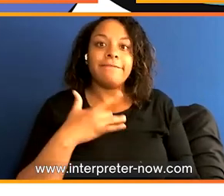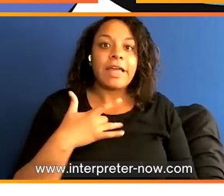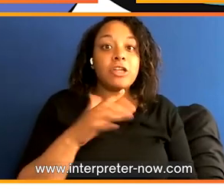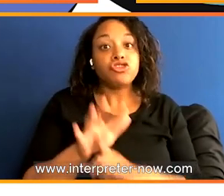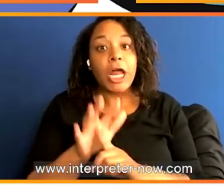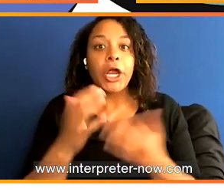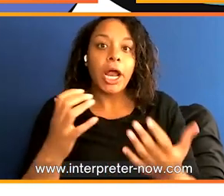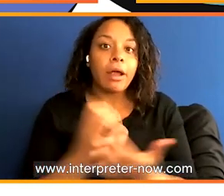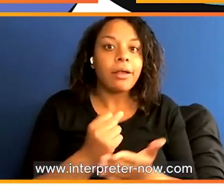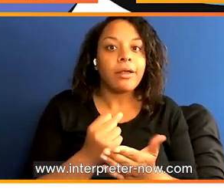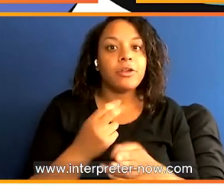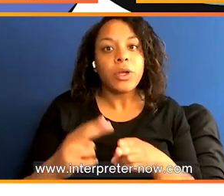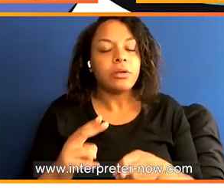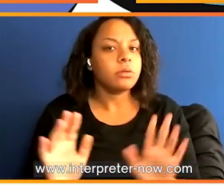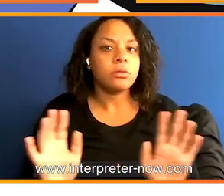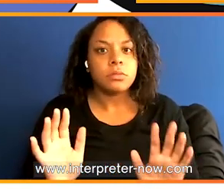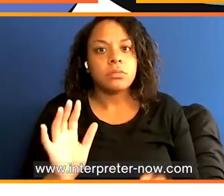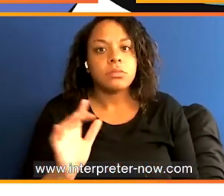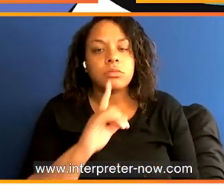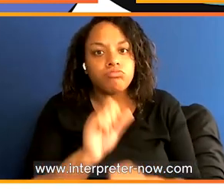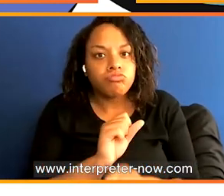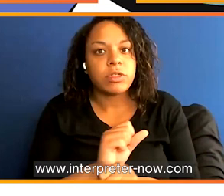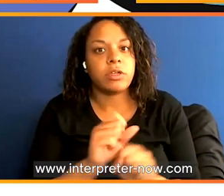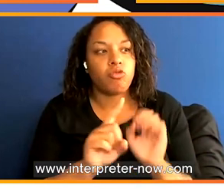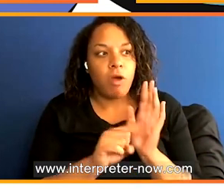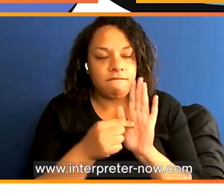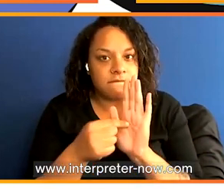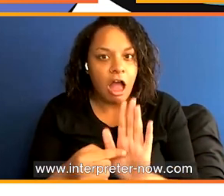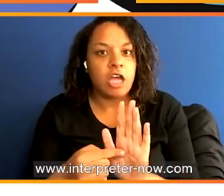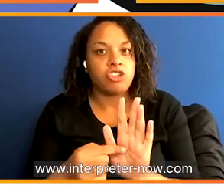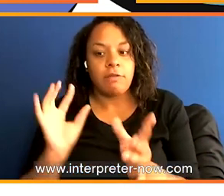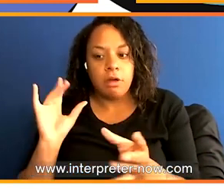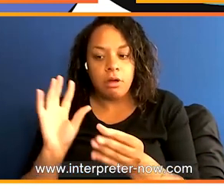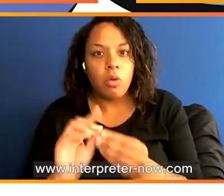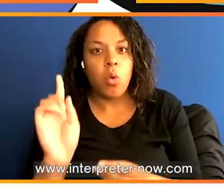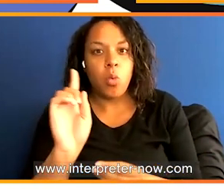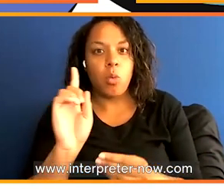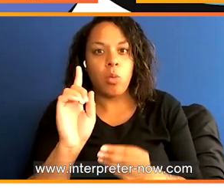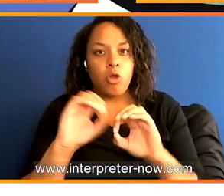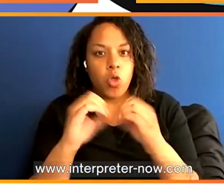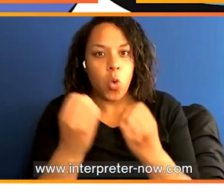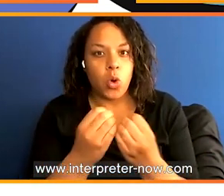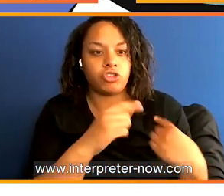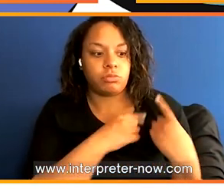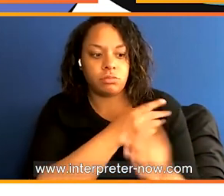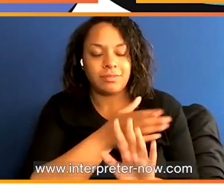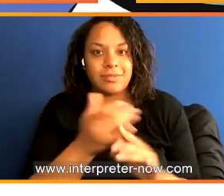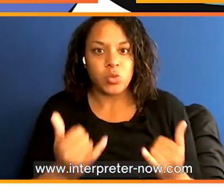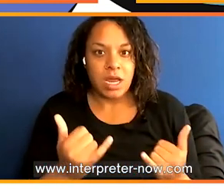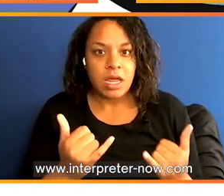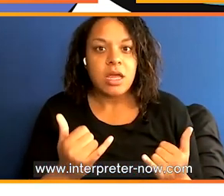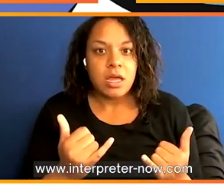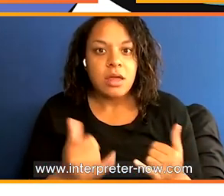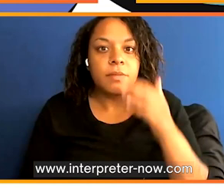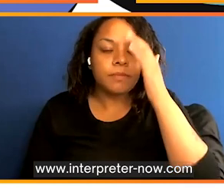that, hey, it feels really trendy, let's do this. No, I mean, this is really a reflection of, you know, where the organization is sitting today.